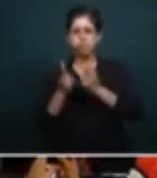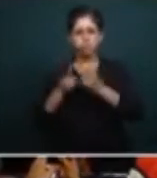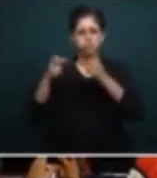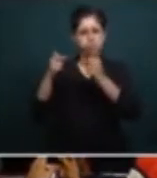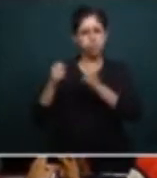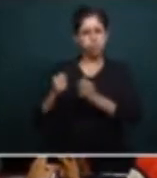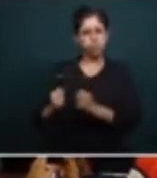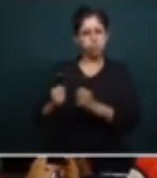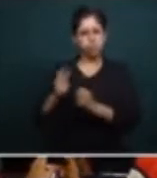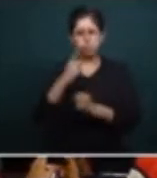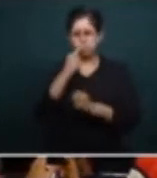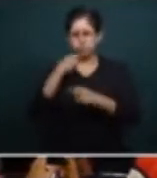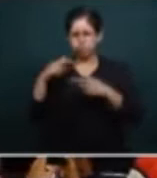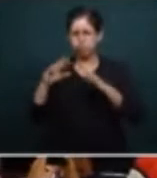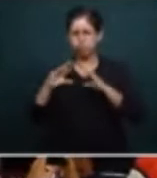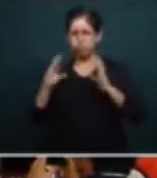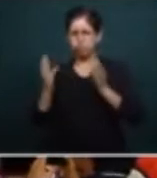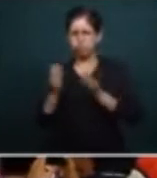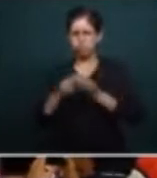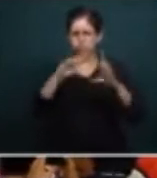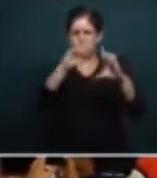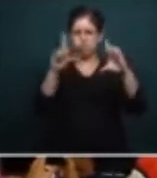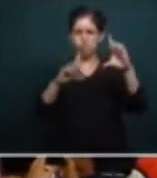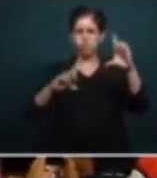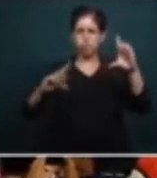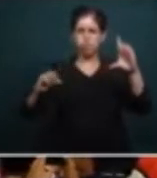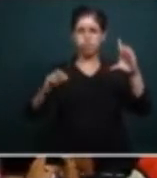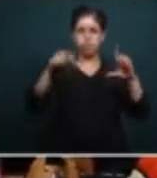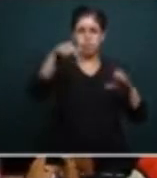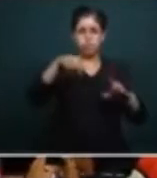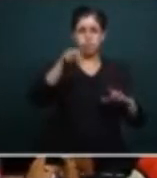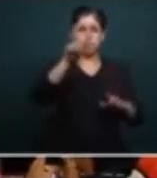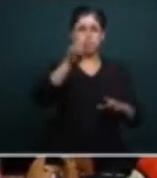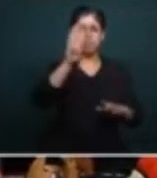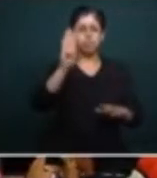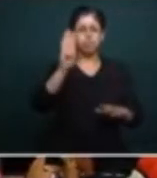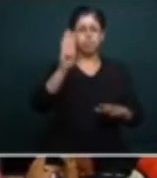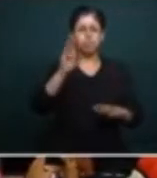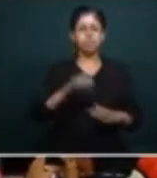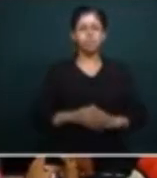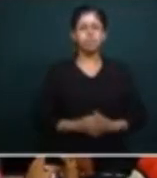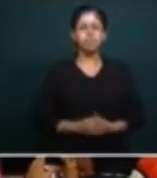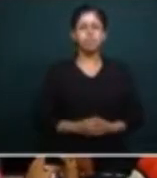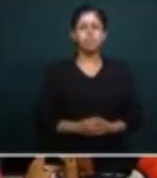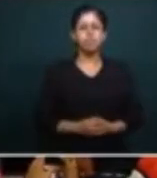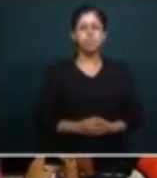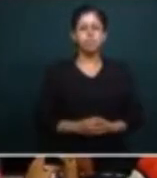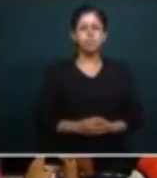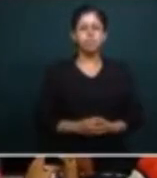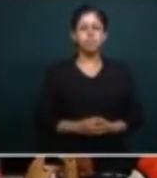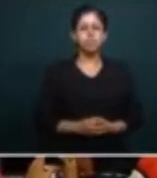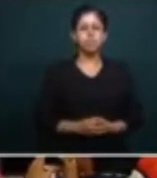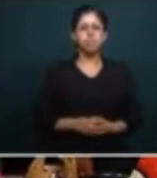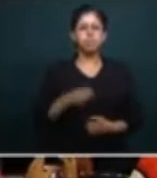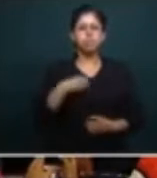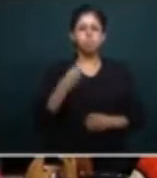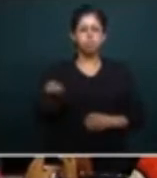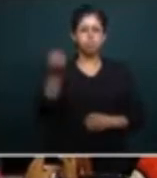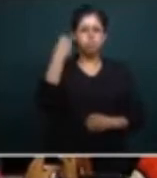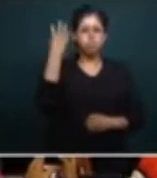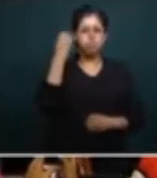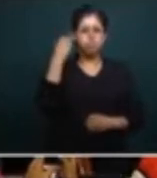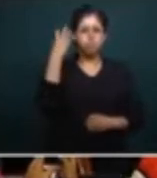the security meeting for the nation, as well as